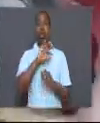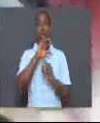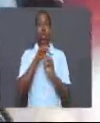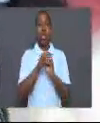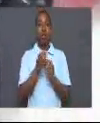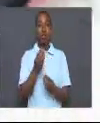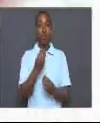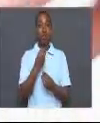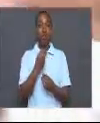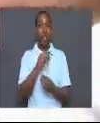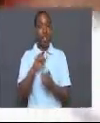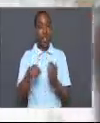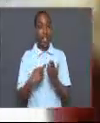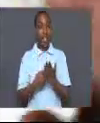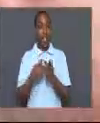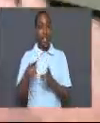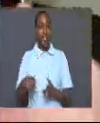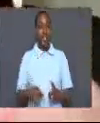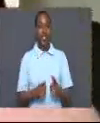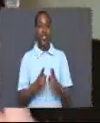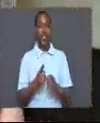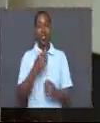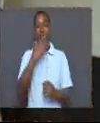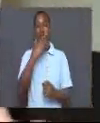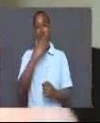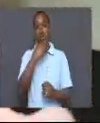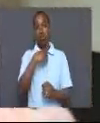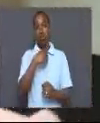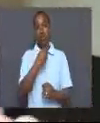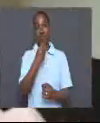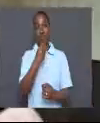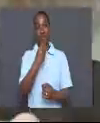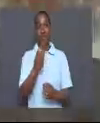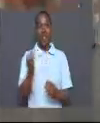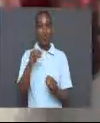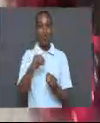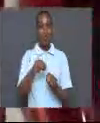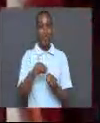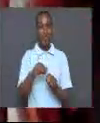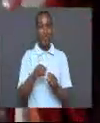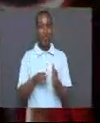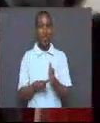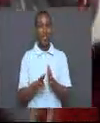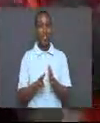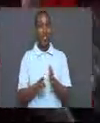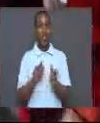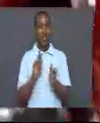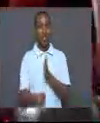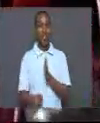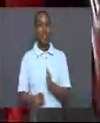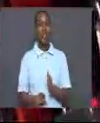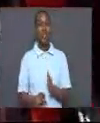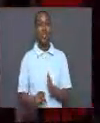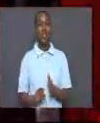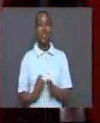this method begins by heating the food in order to kill the bacteria and